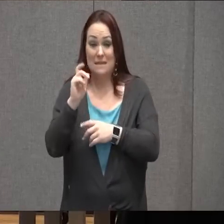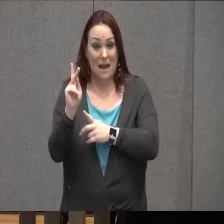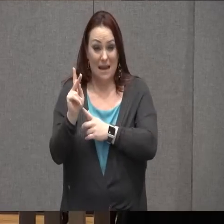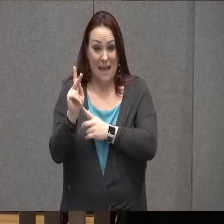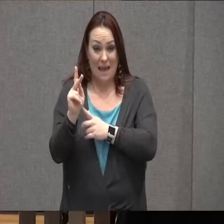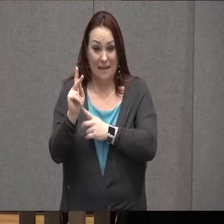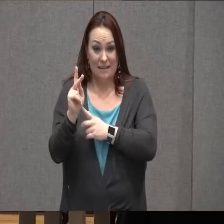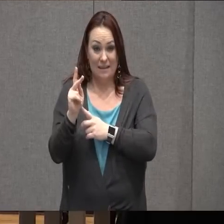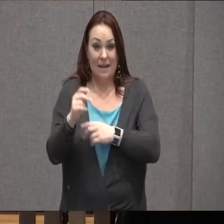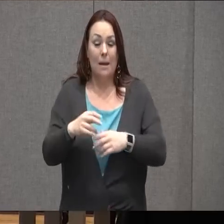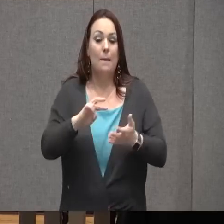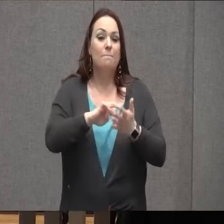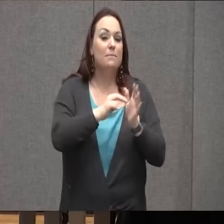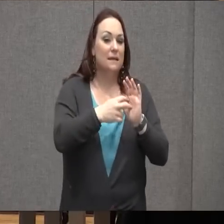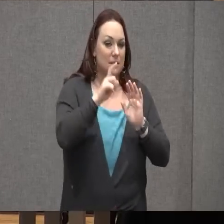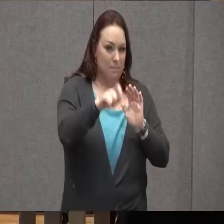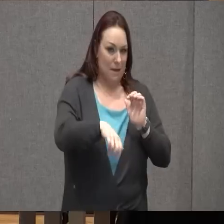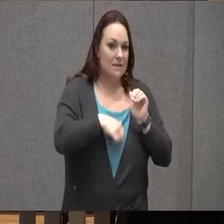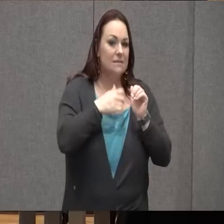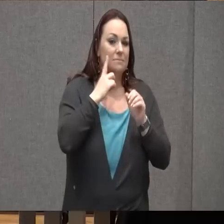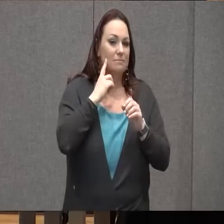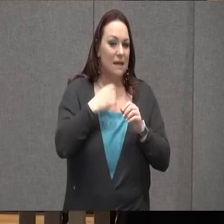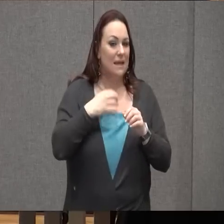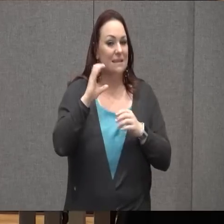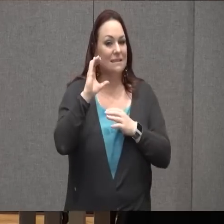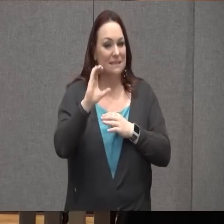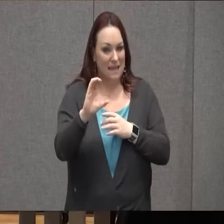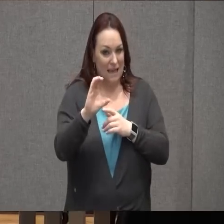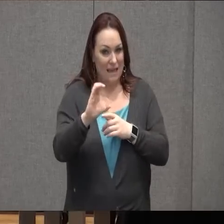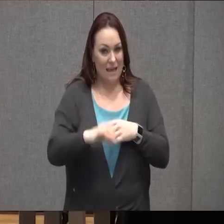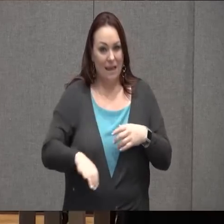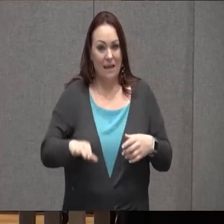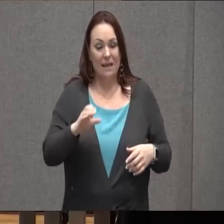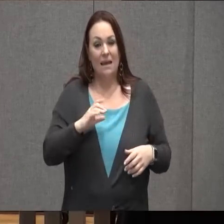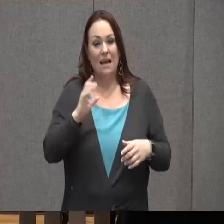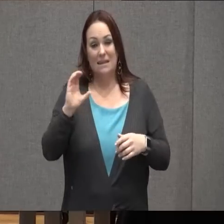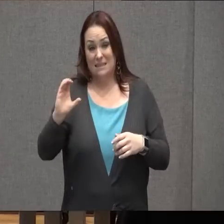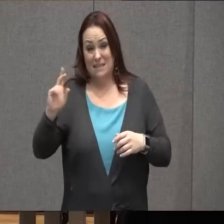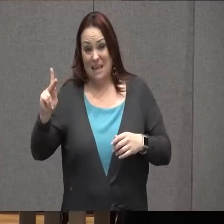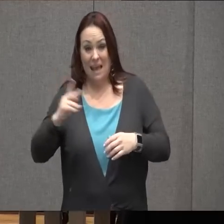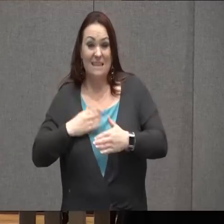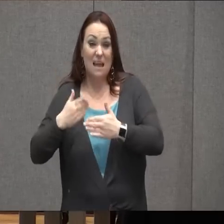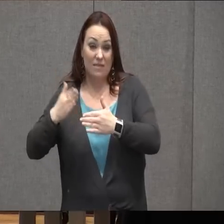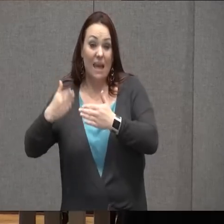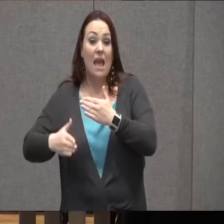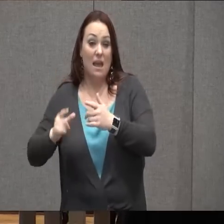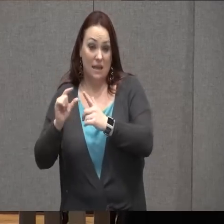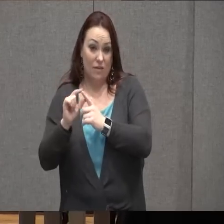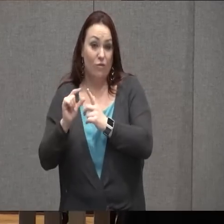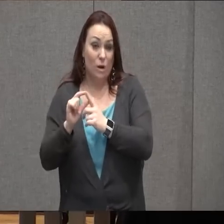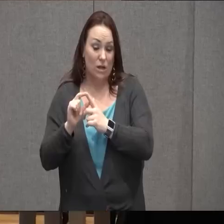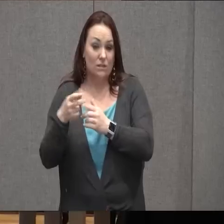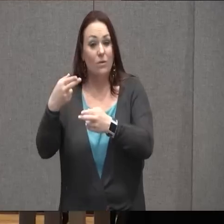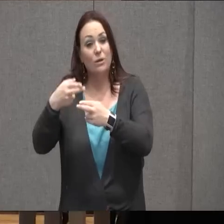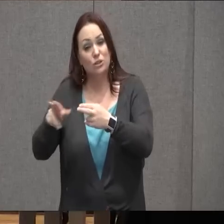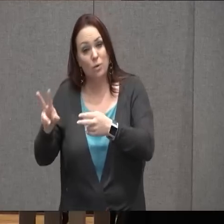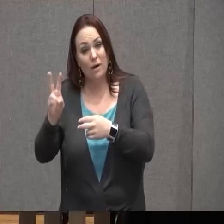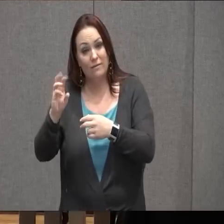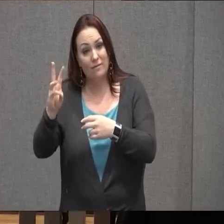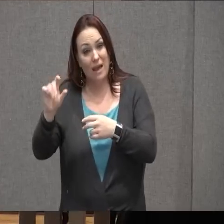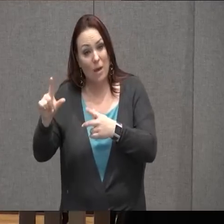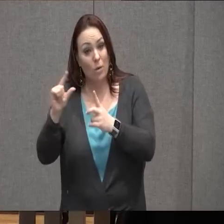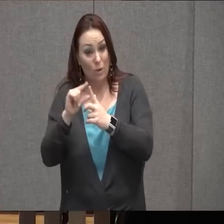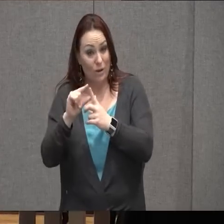not a K, it is a C. And CK goes at the end of the words, of short vowel words,